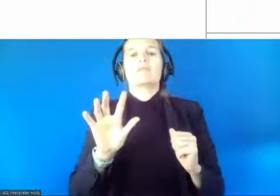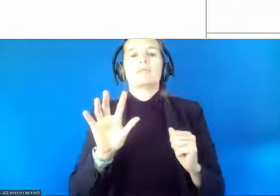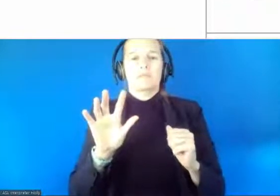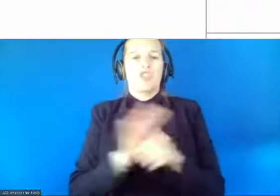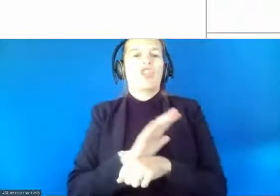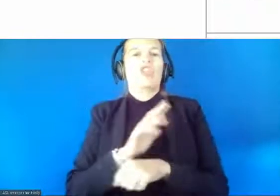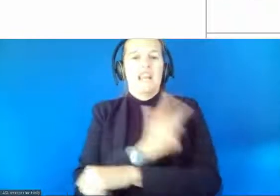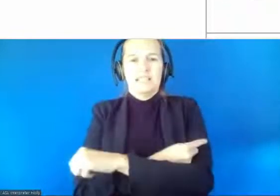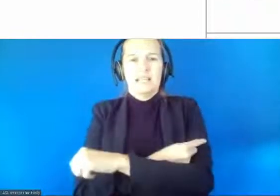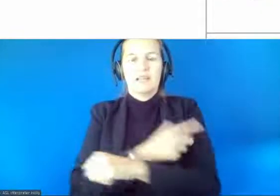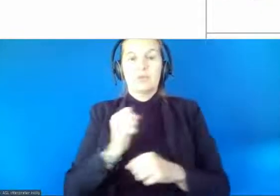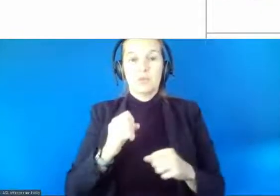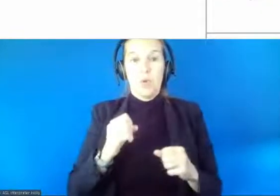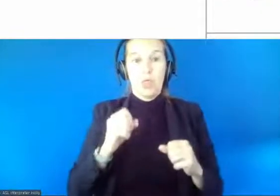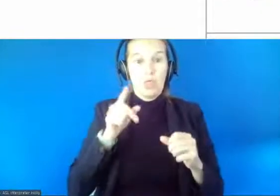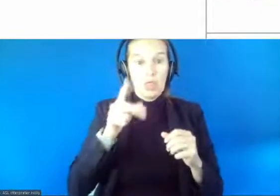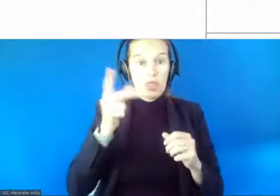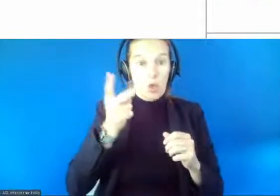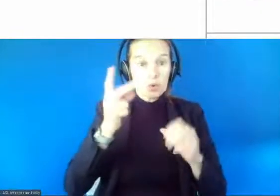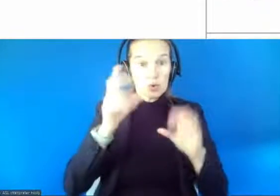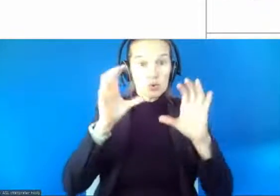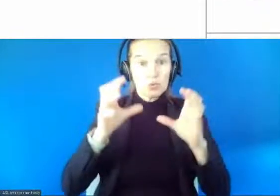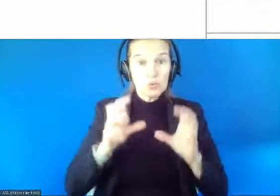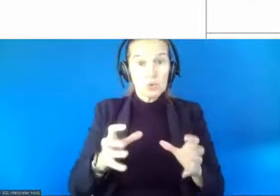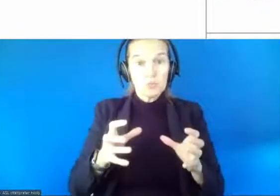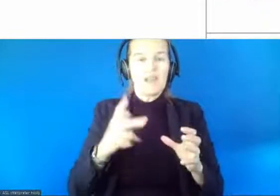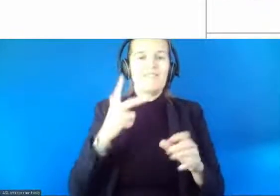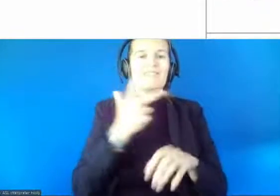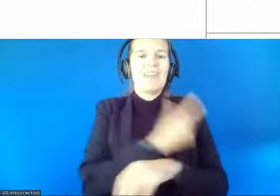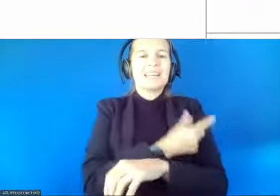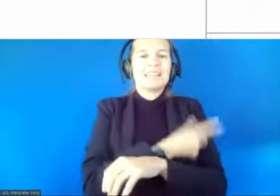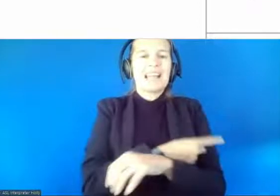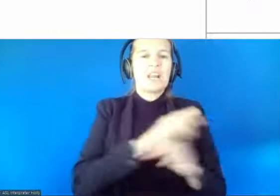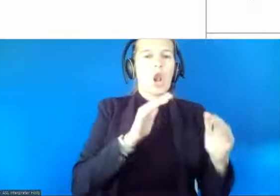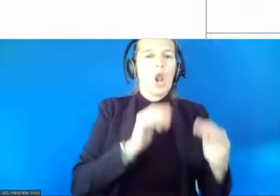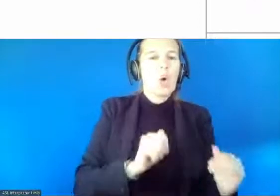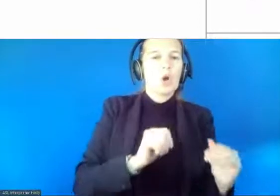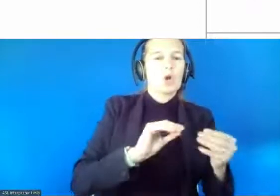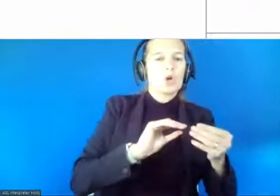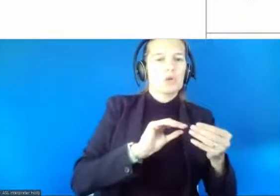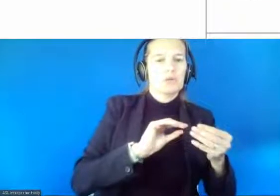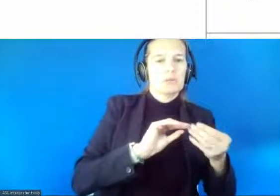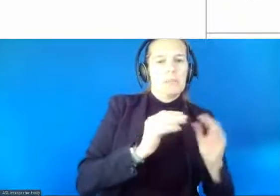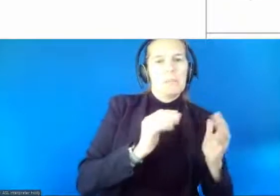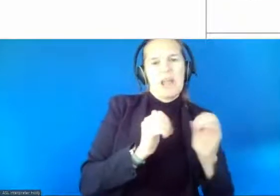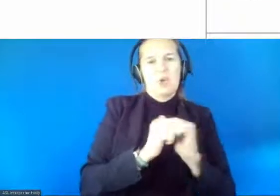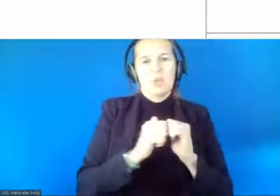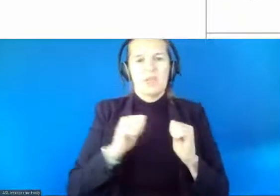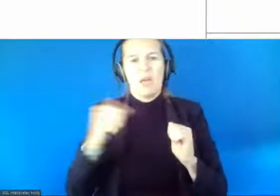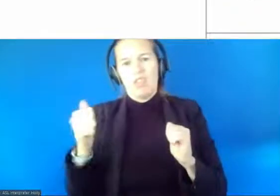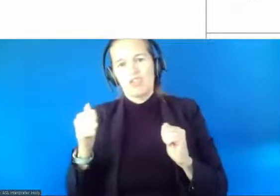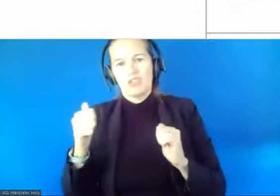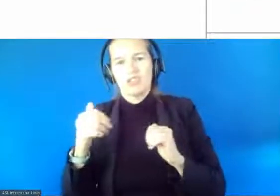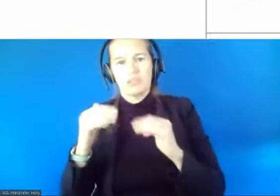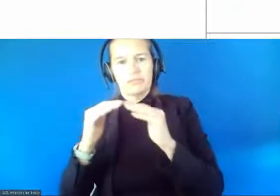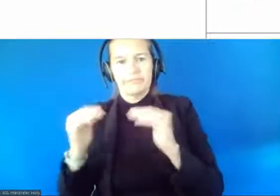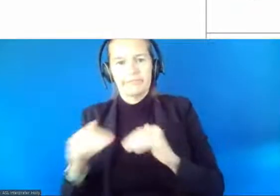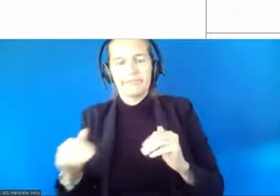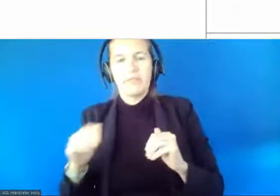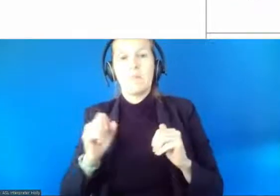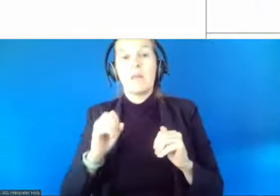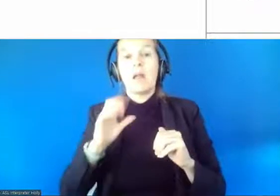And these two groups are vaccinated at a lower rate than the rest of California, whereas the 50 to